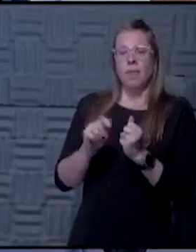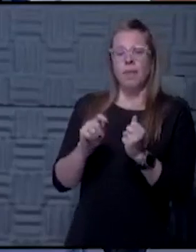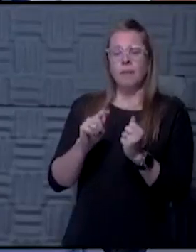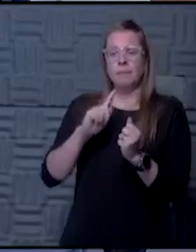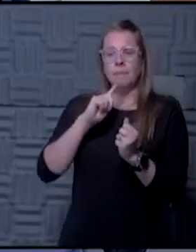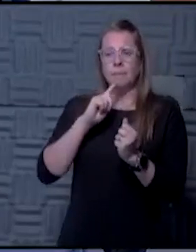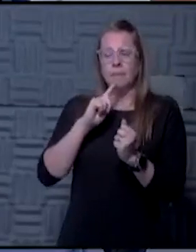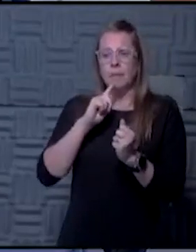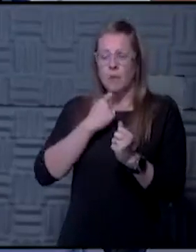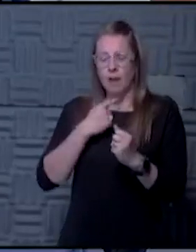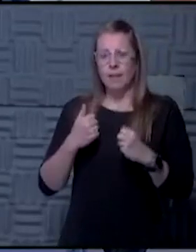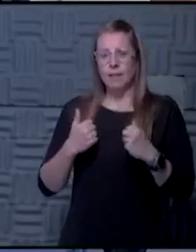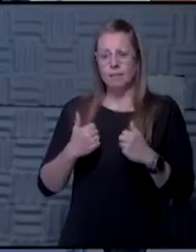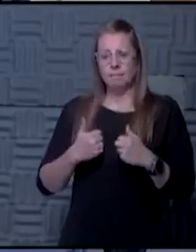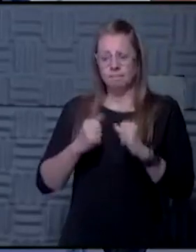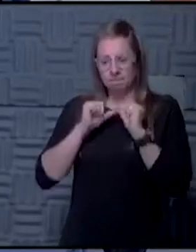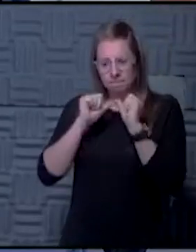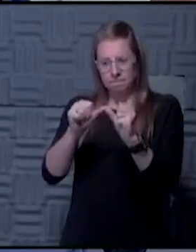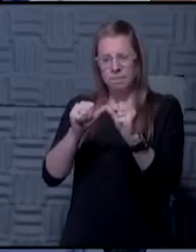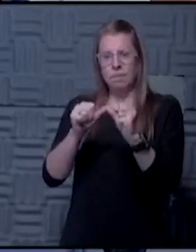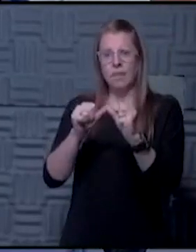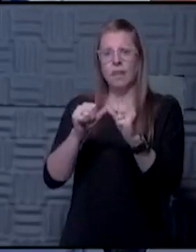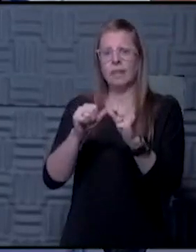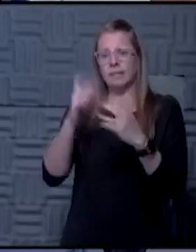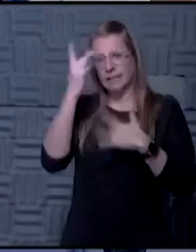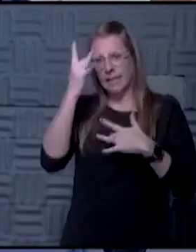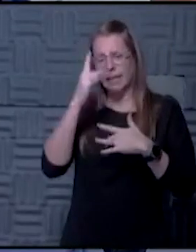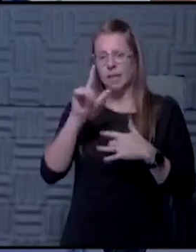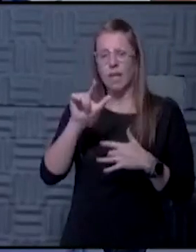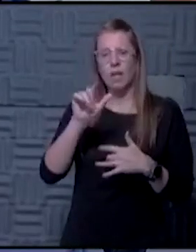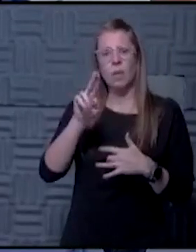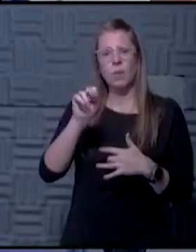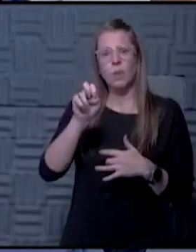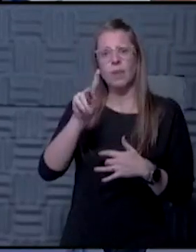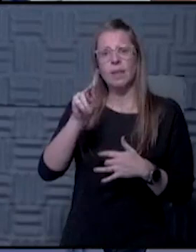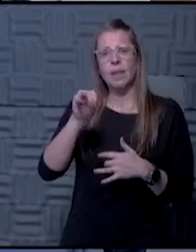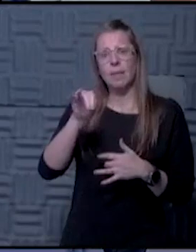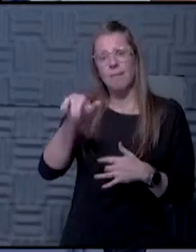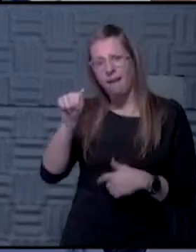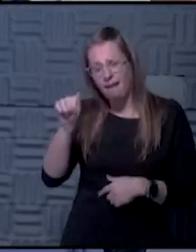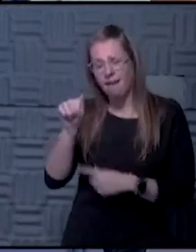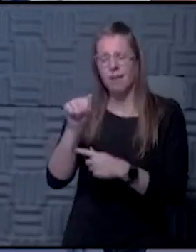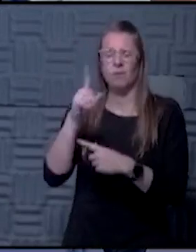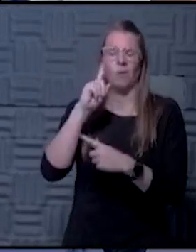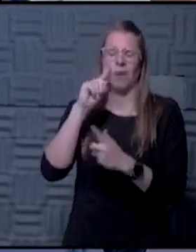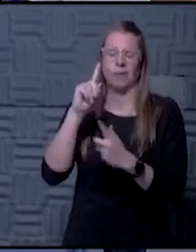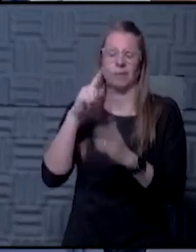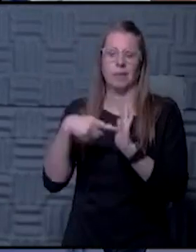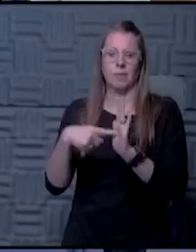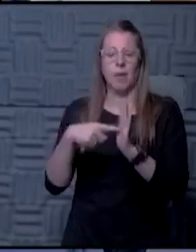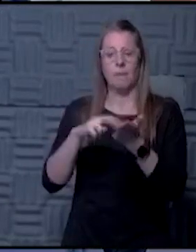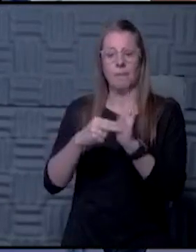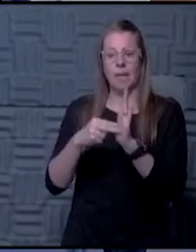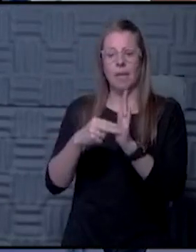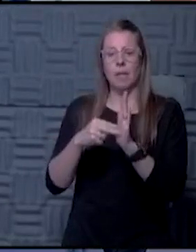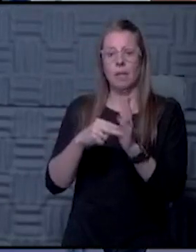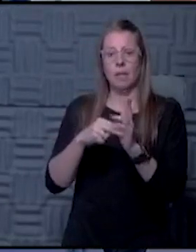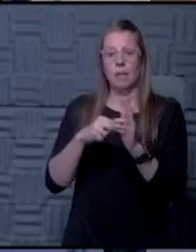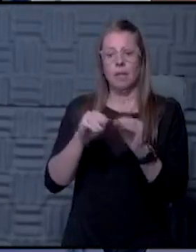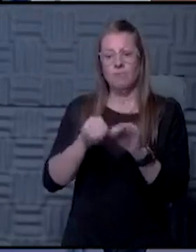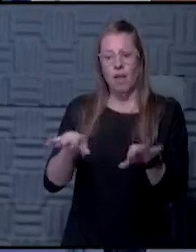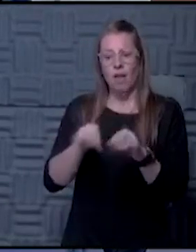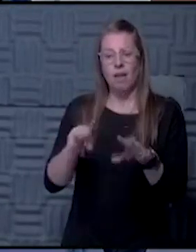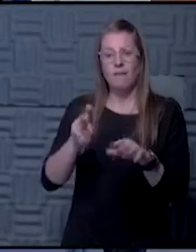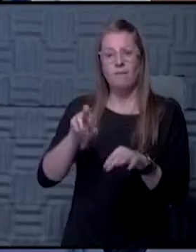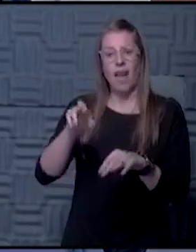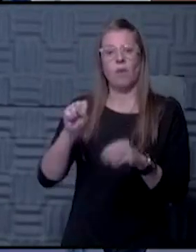say chronic lymphocytic leukemia or something like that, do you think they could shed the virus longer than somebody